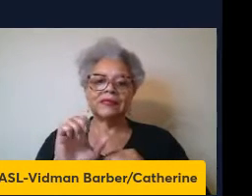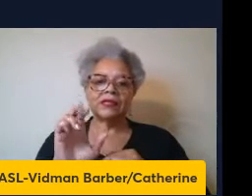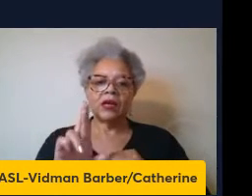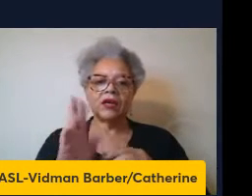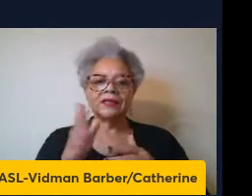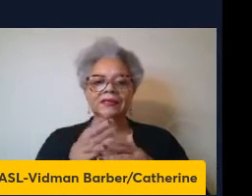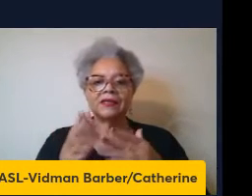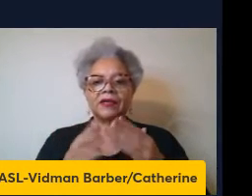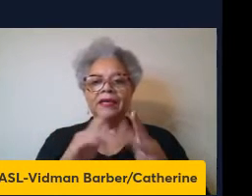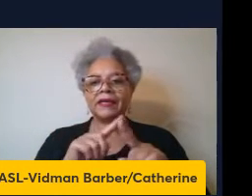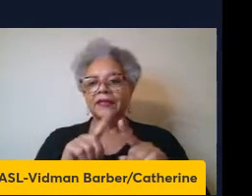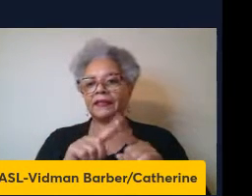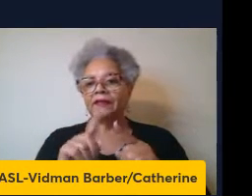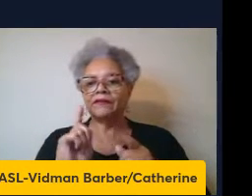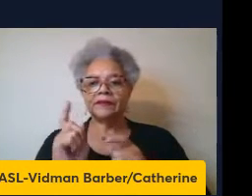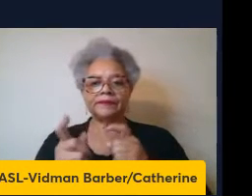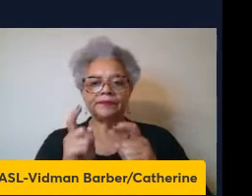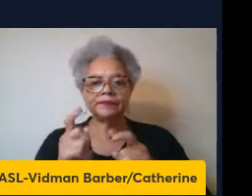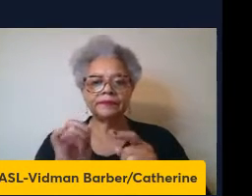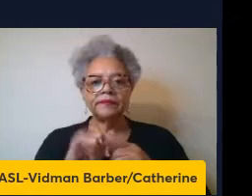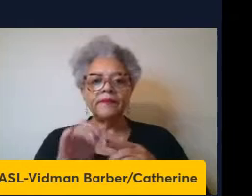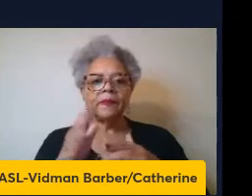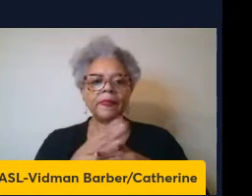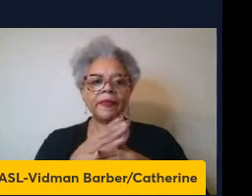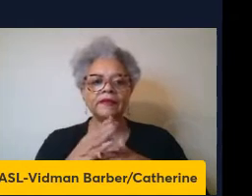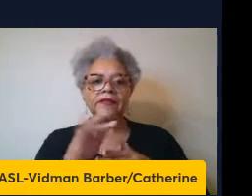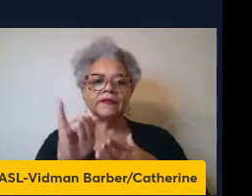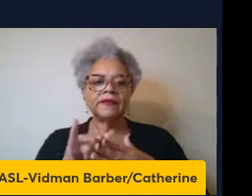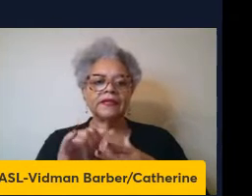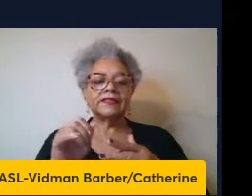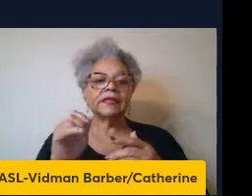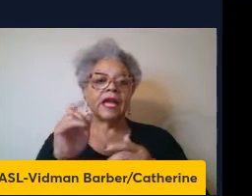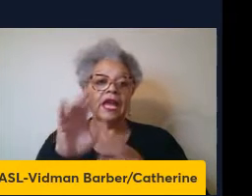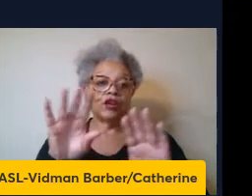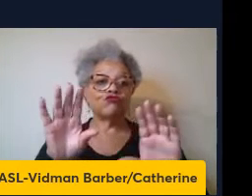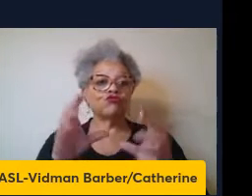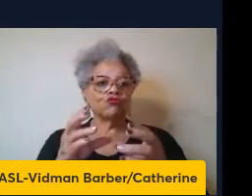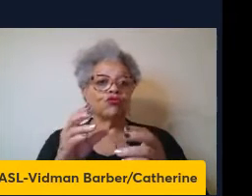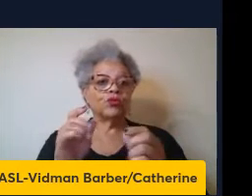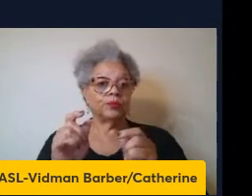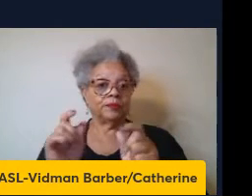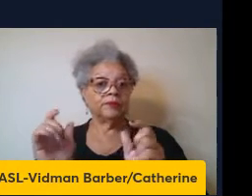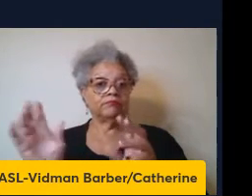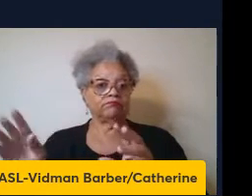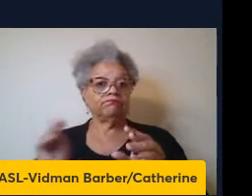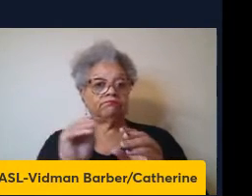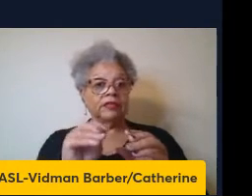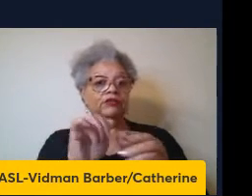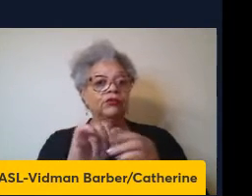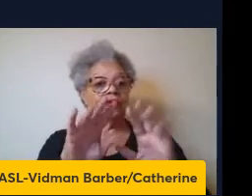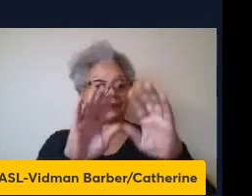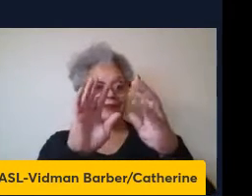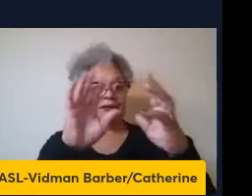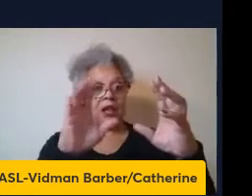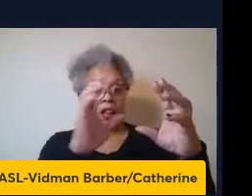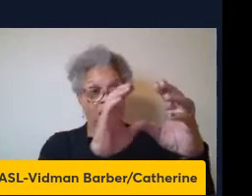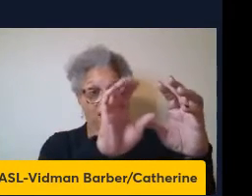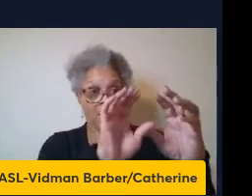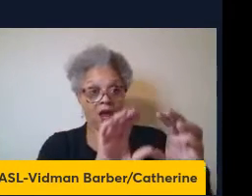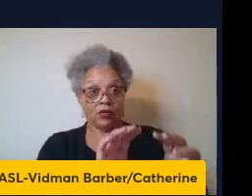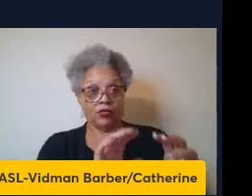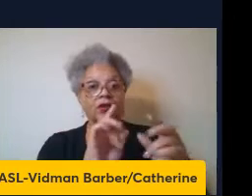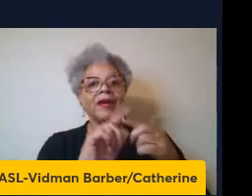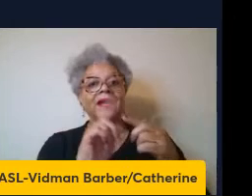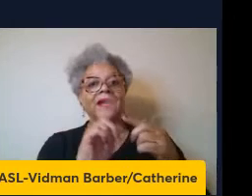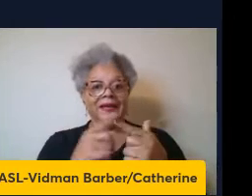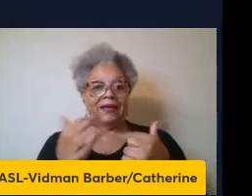different donors, but they share this particular motif and therefore grouped into this particular, into this cluster. And then you're